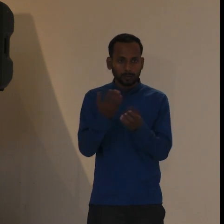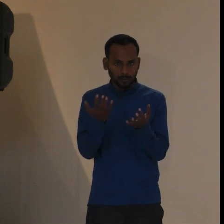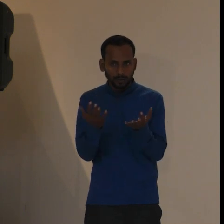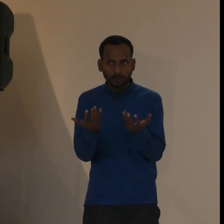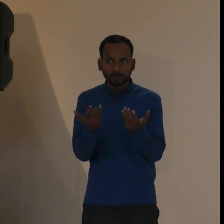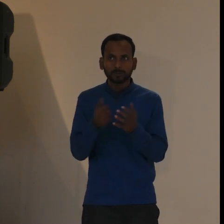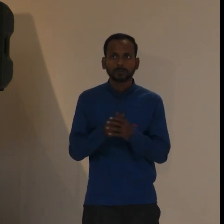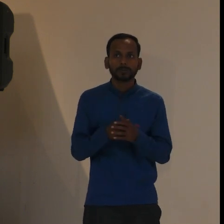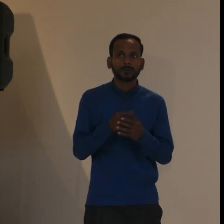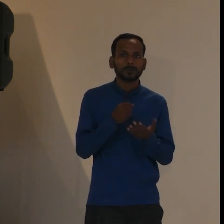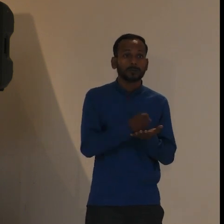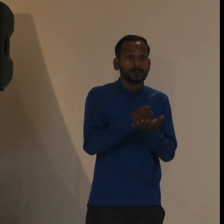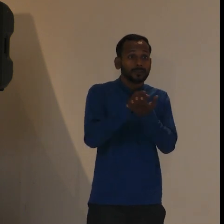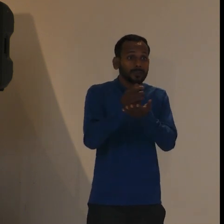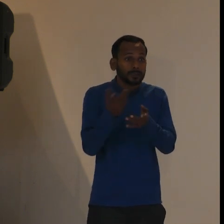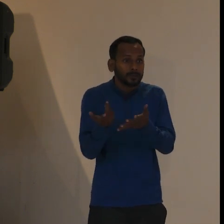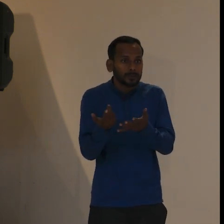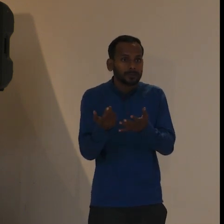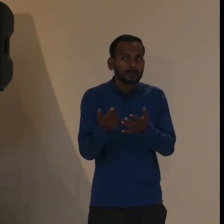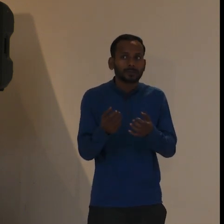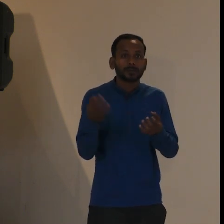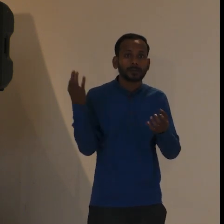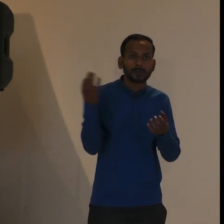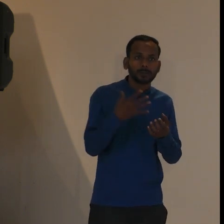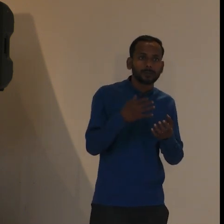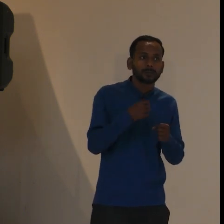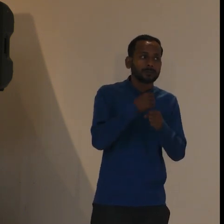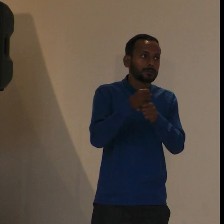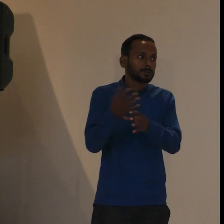entity which conflicts with the life.